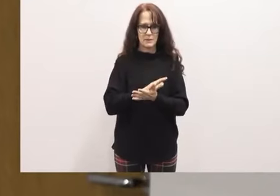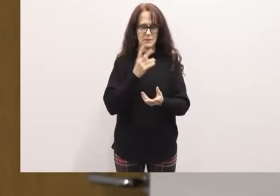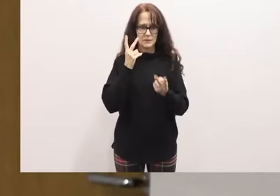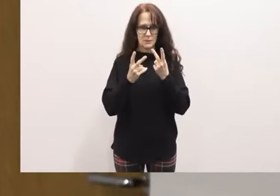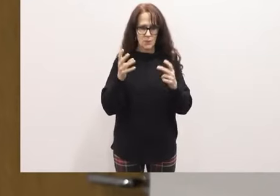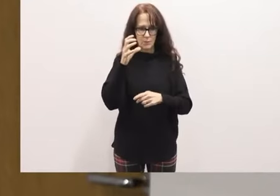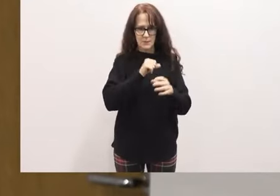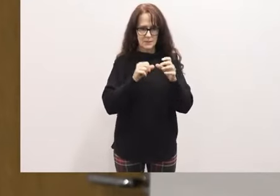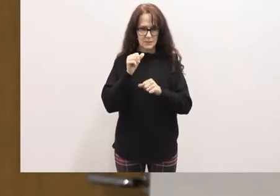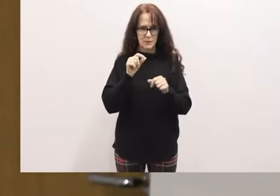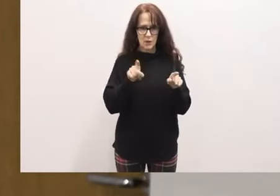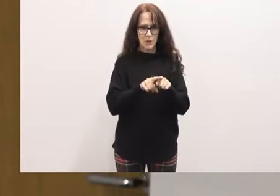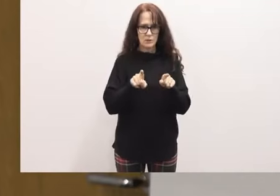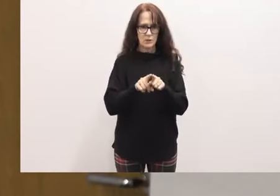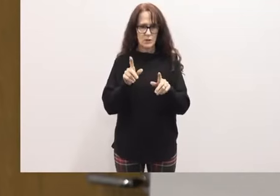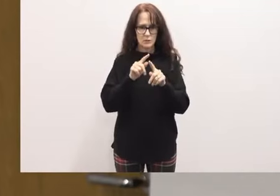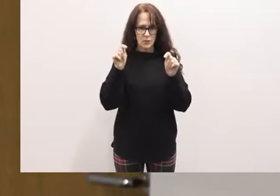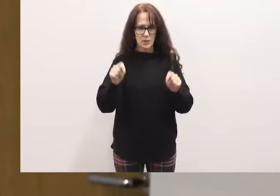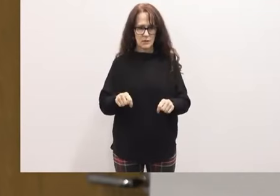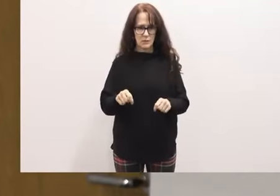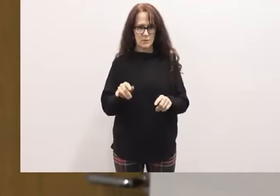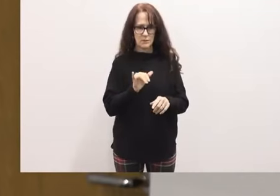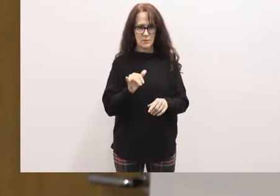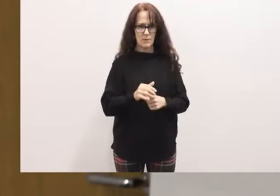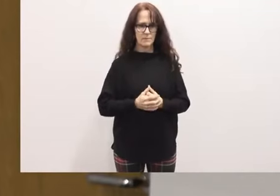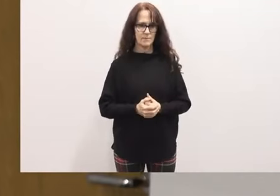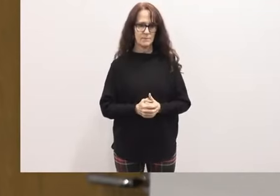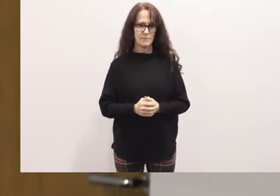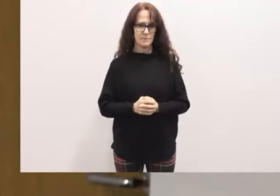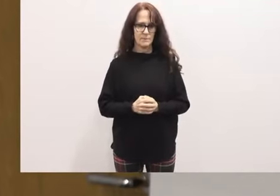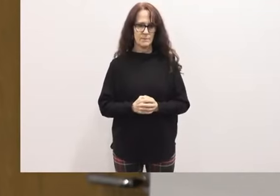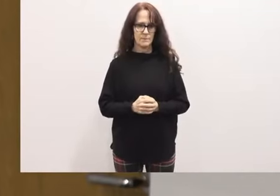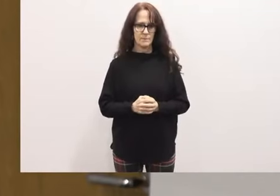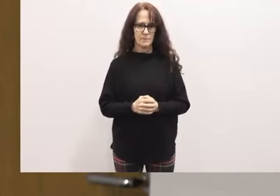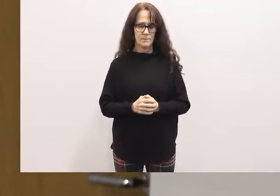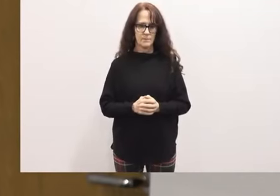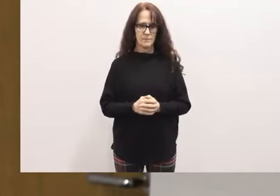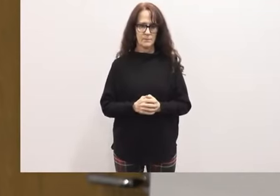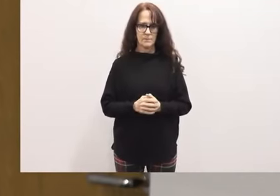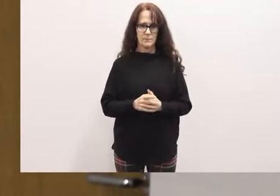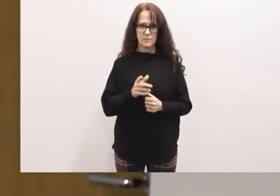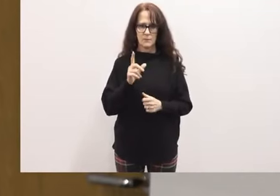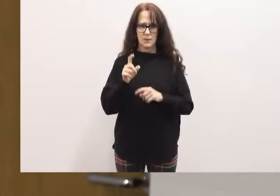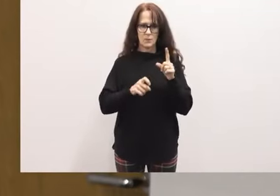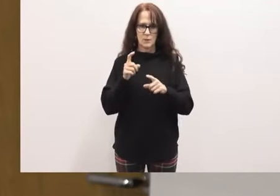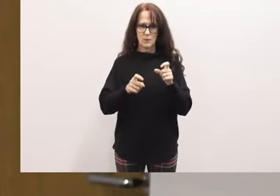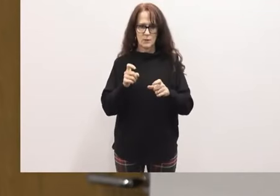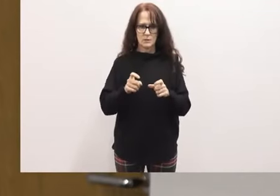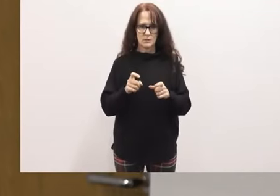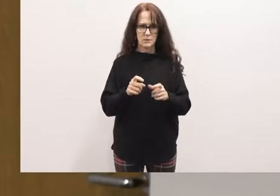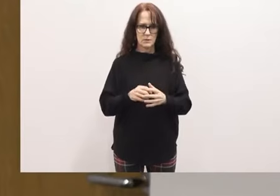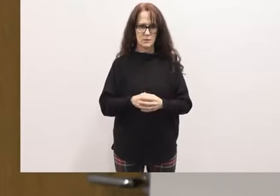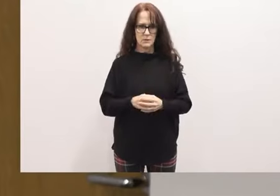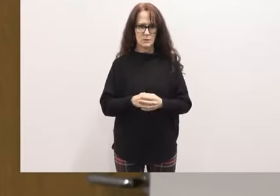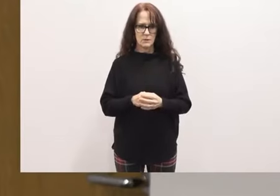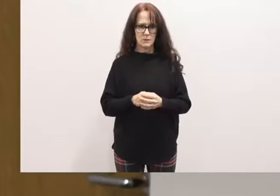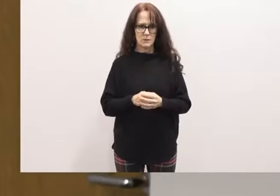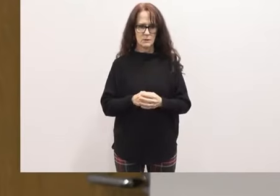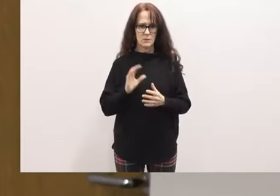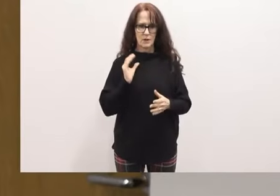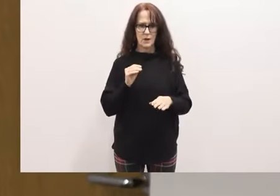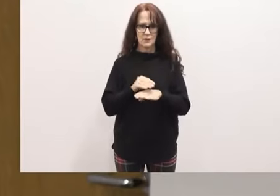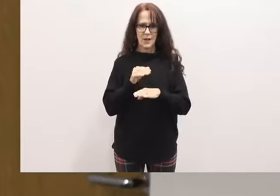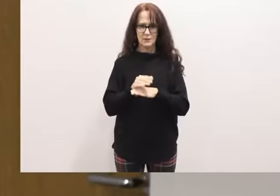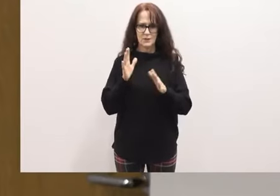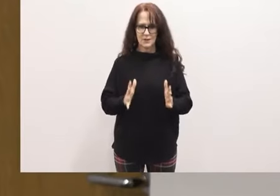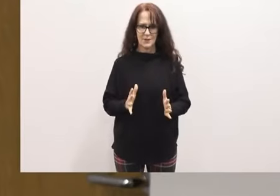missing, because that's also on our transcripts as well. But yeah. And who do you go to for questions when you're in doubt, Axel? Our counselors.